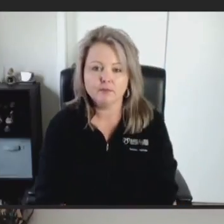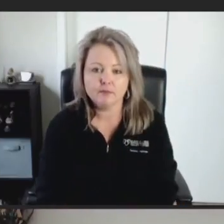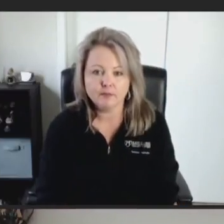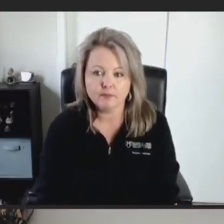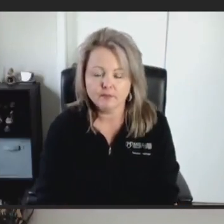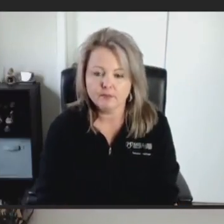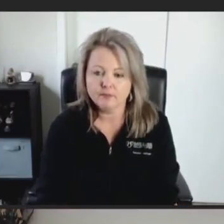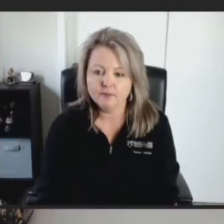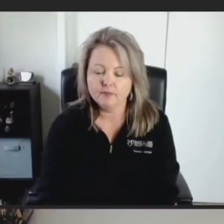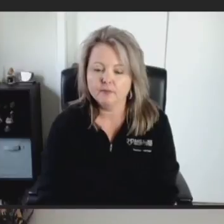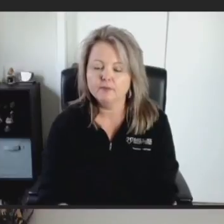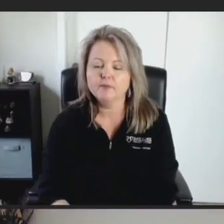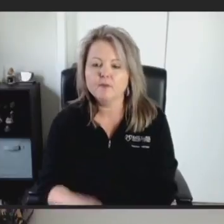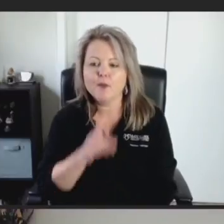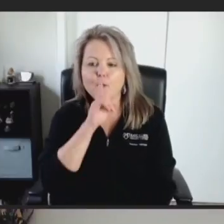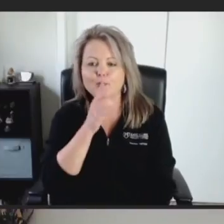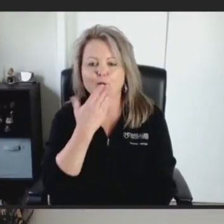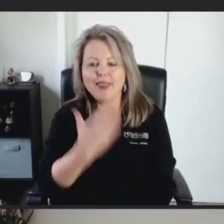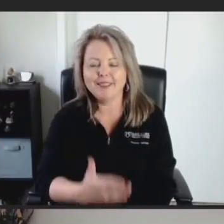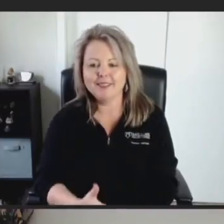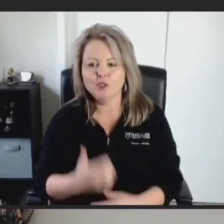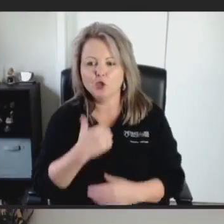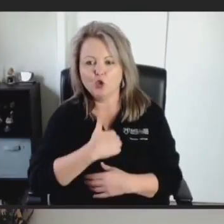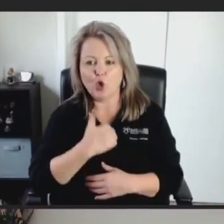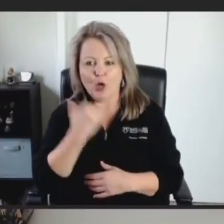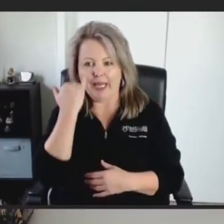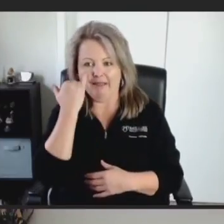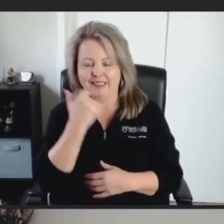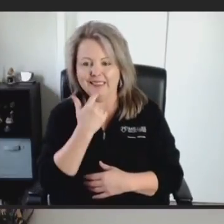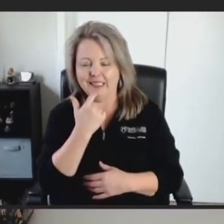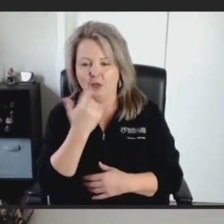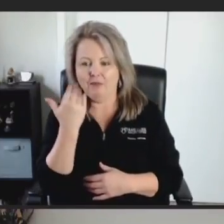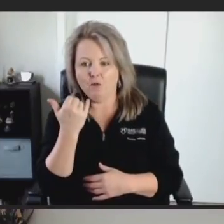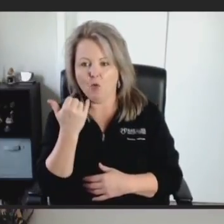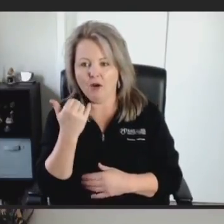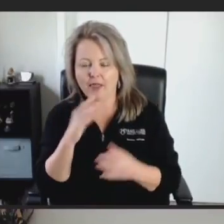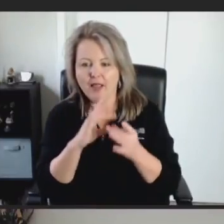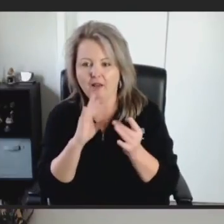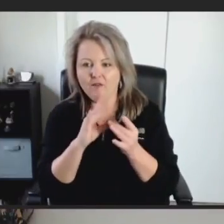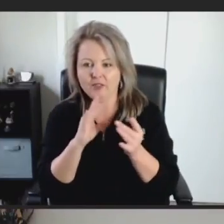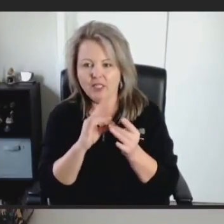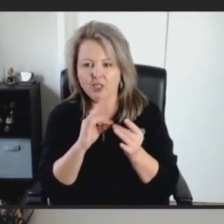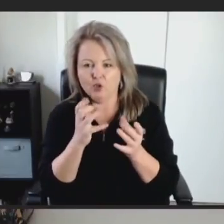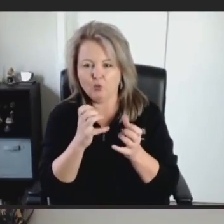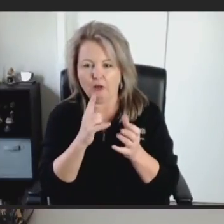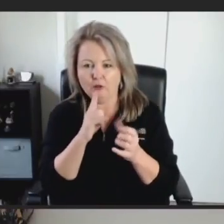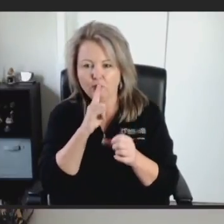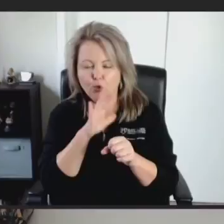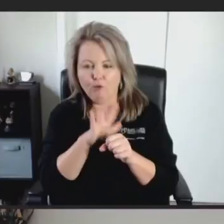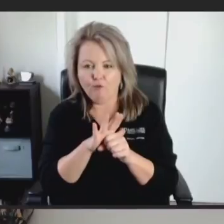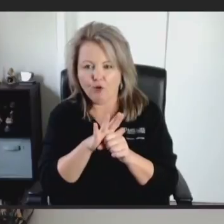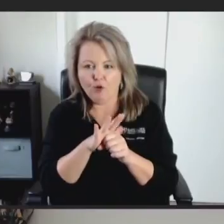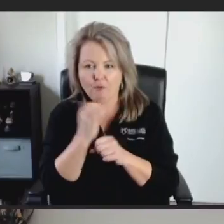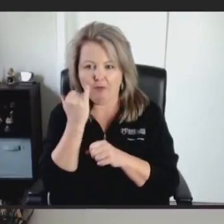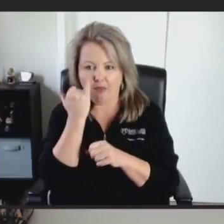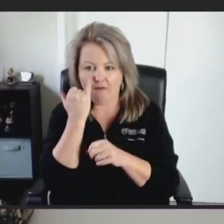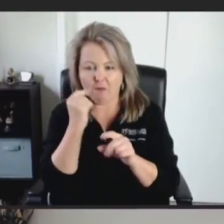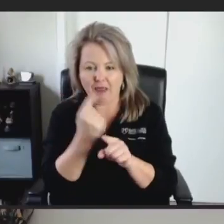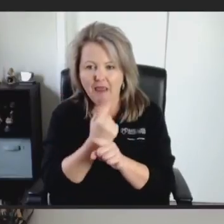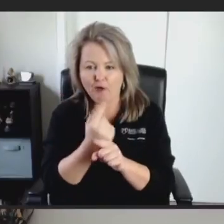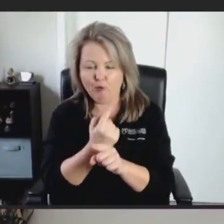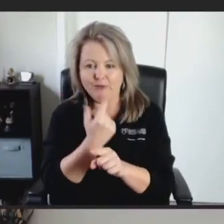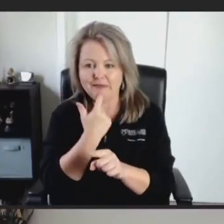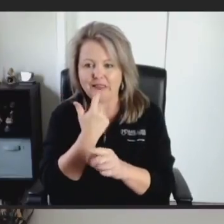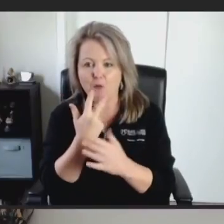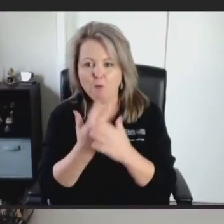Go ahead. Oh, sure. Thanks. Sorry if this was mentioned earlier in the conversation. Just wanted to confirm whether or not it would be accurate to say that